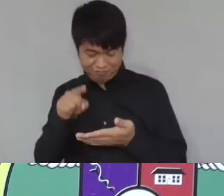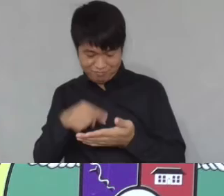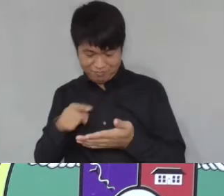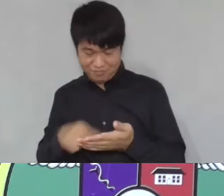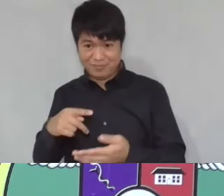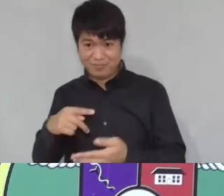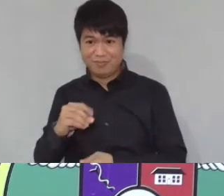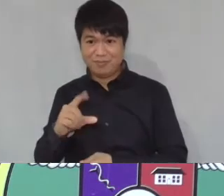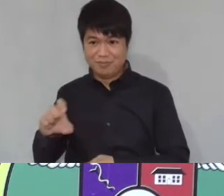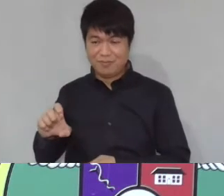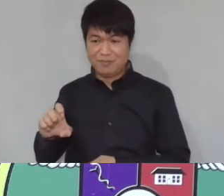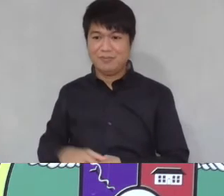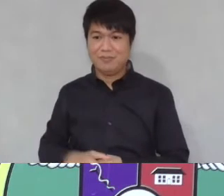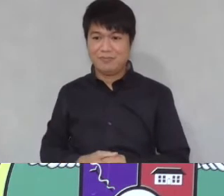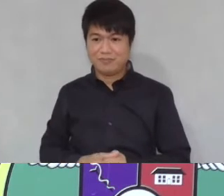Yeah, sila pa ba?